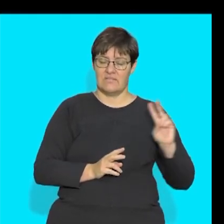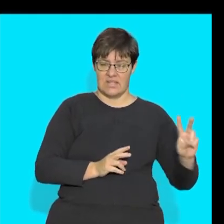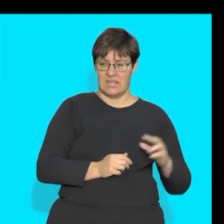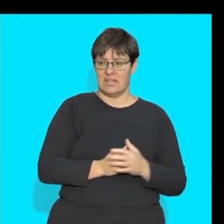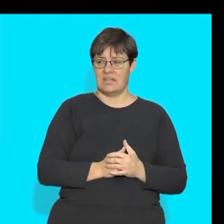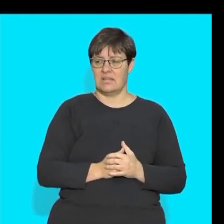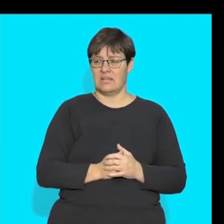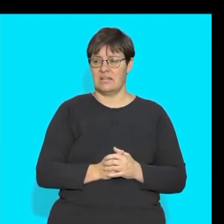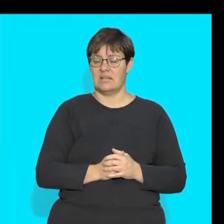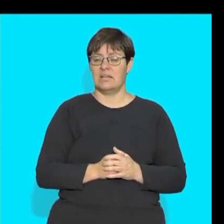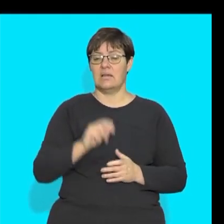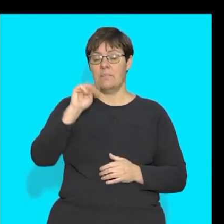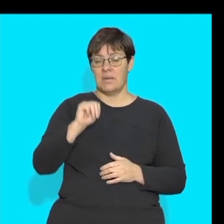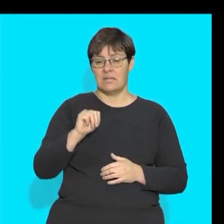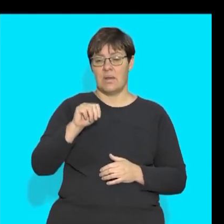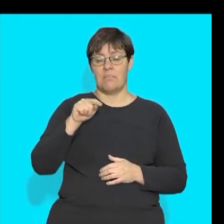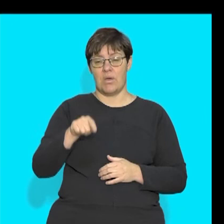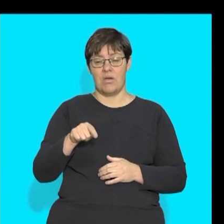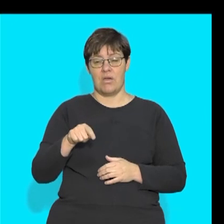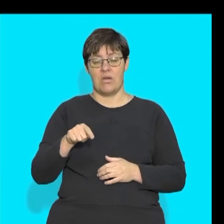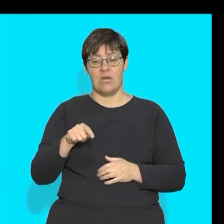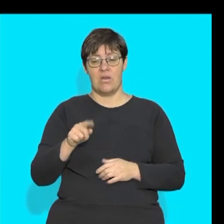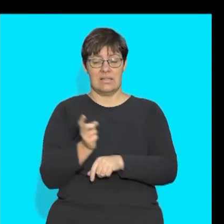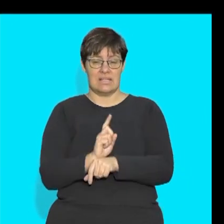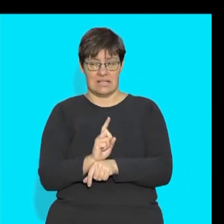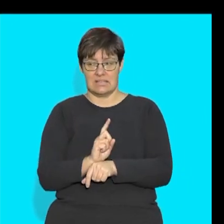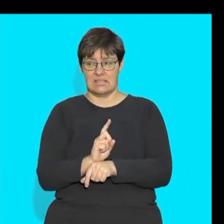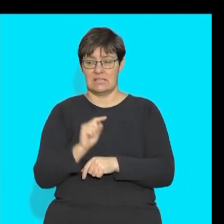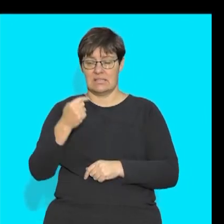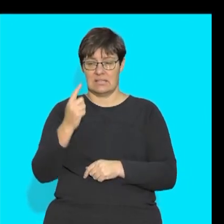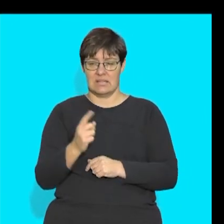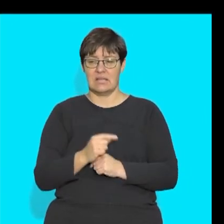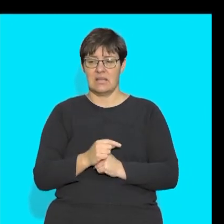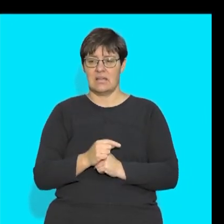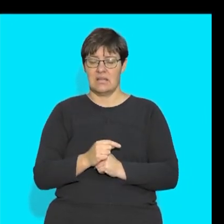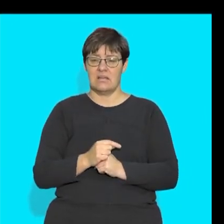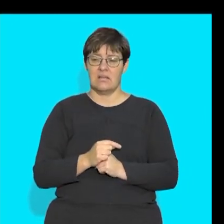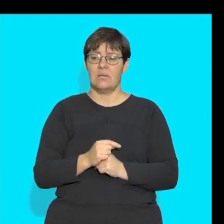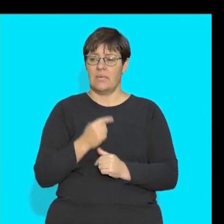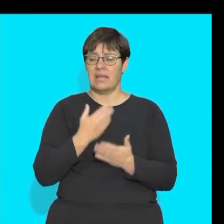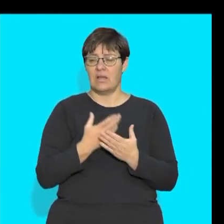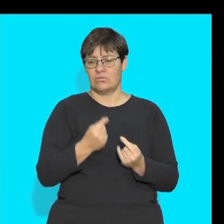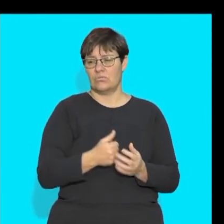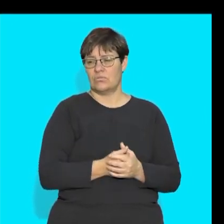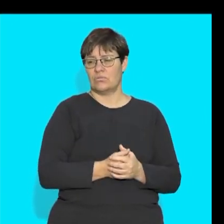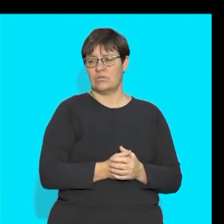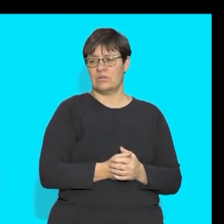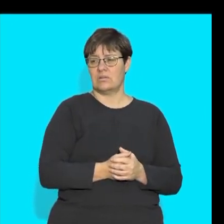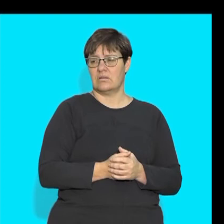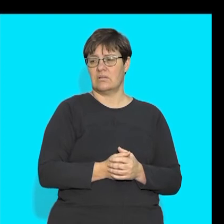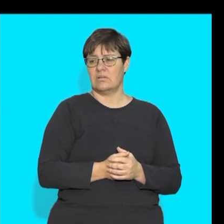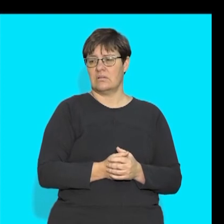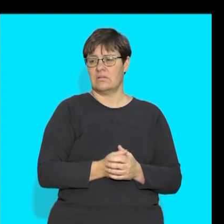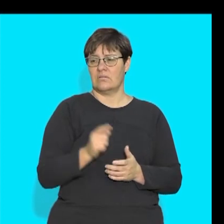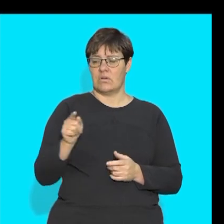That's B, meters per second. And if I did put it into scientific notation, which I really can do without